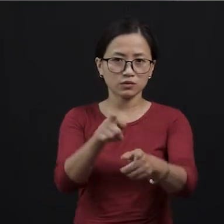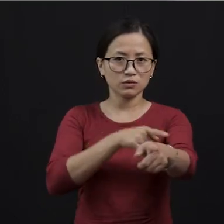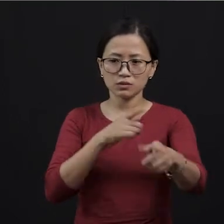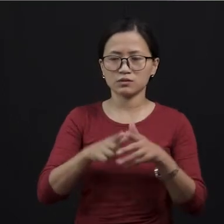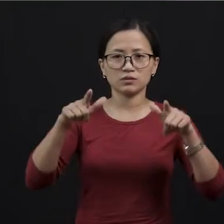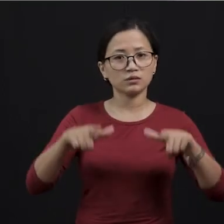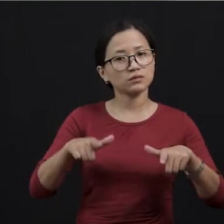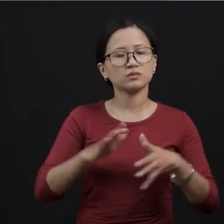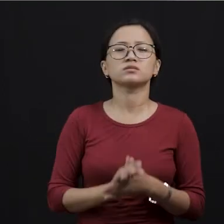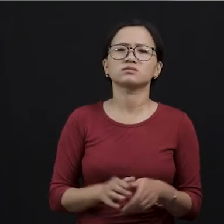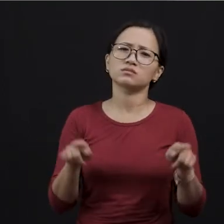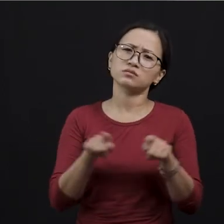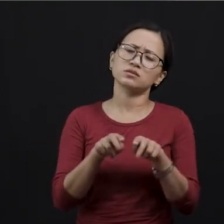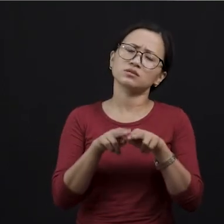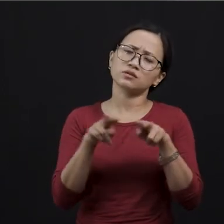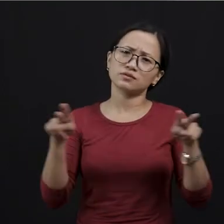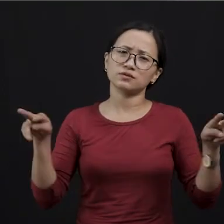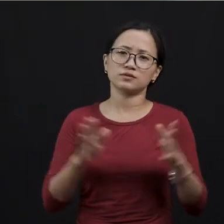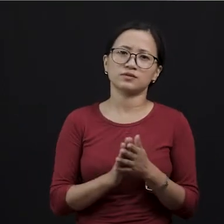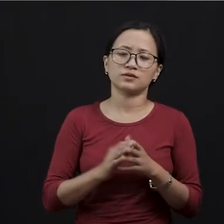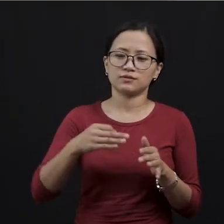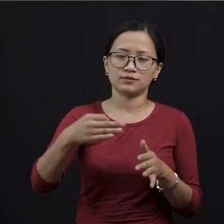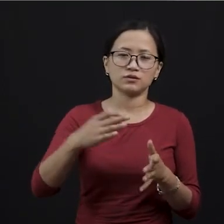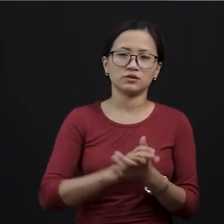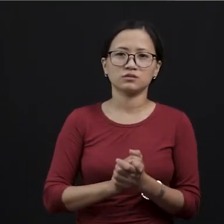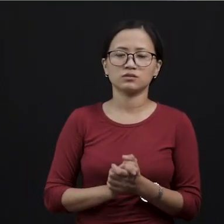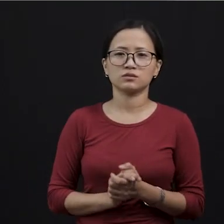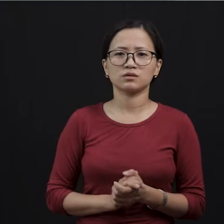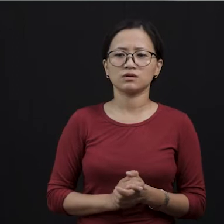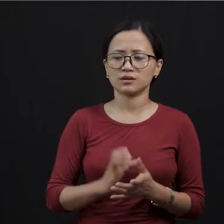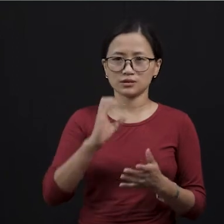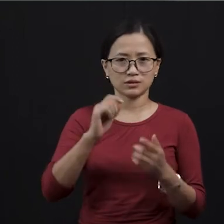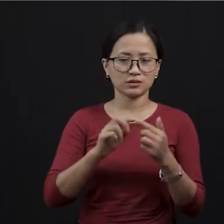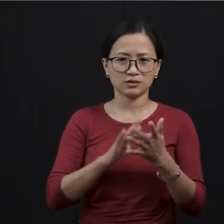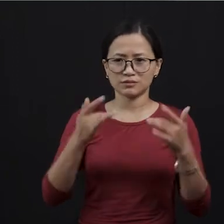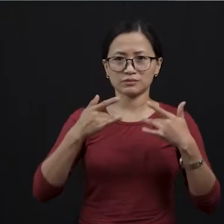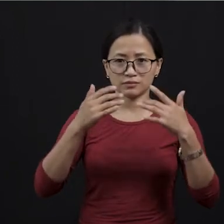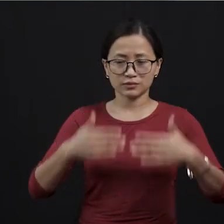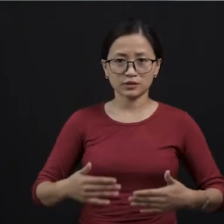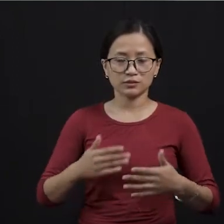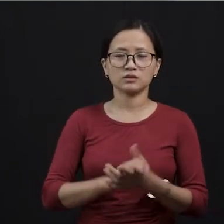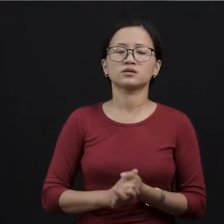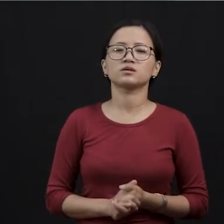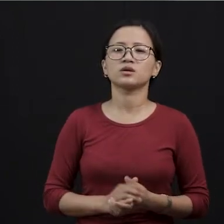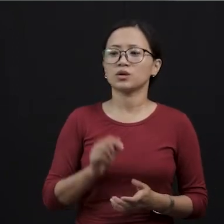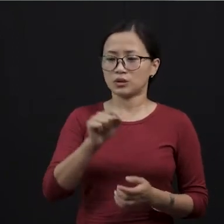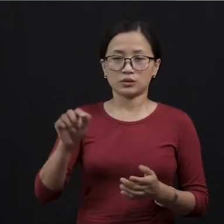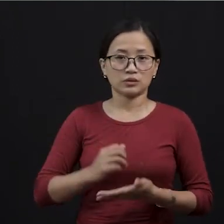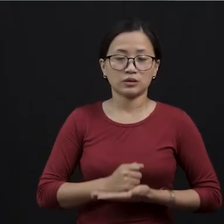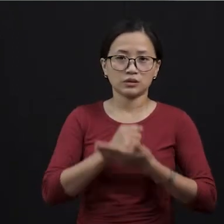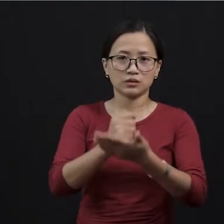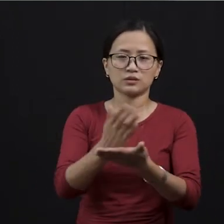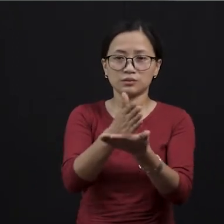this special or specific features or certain habits, okay, which helps them to live